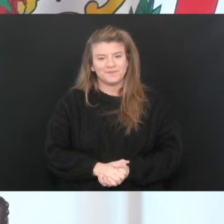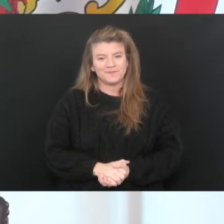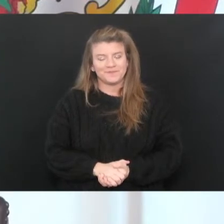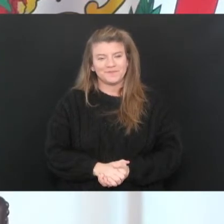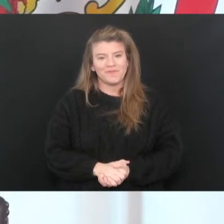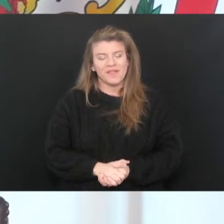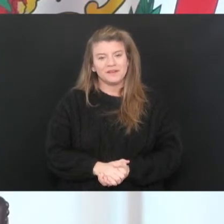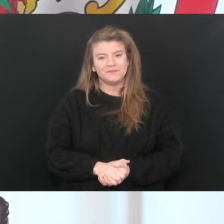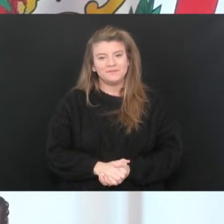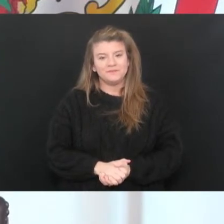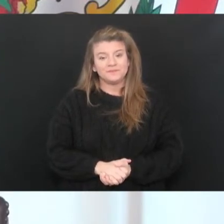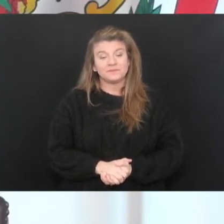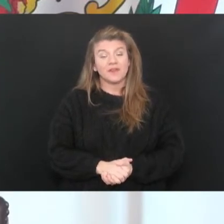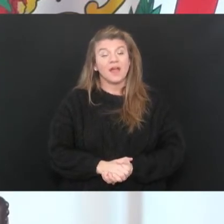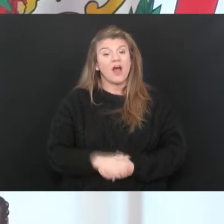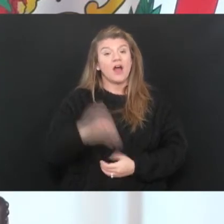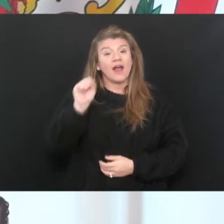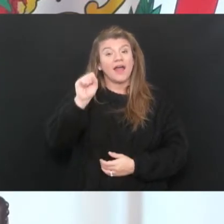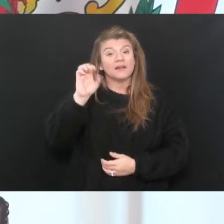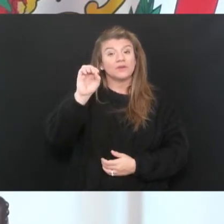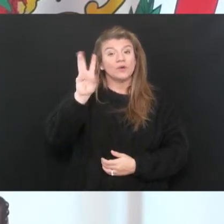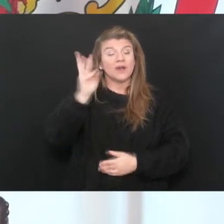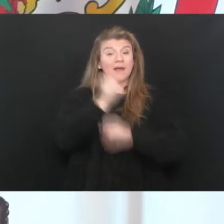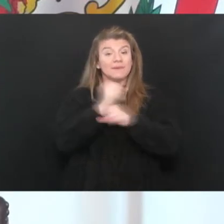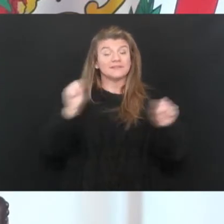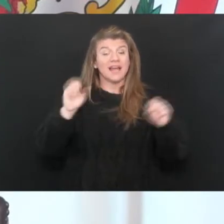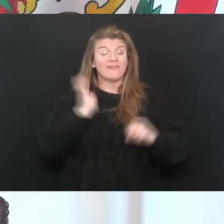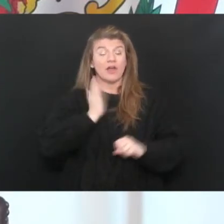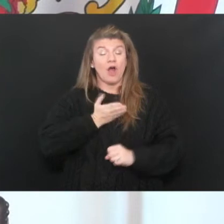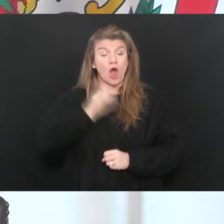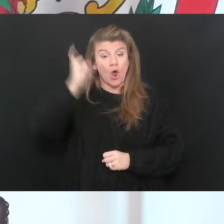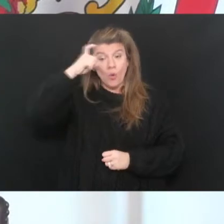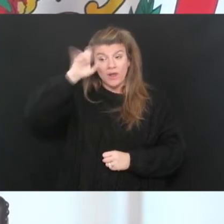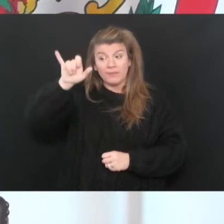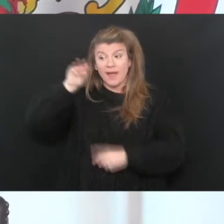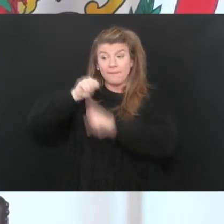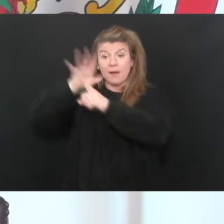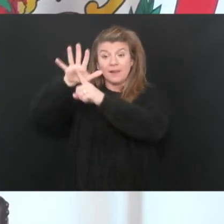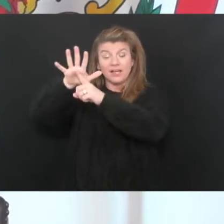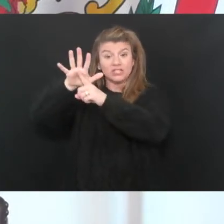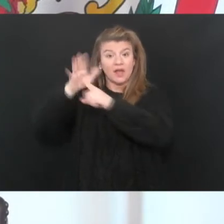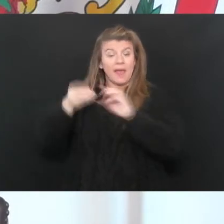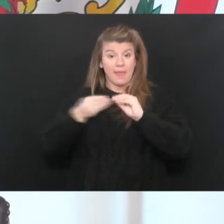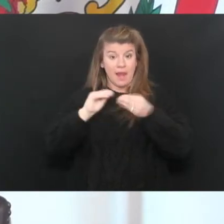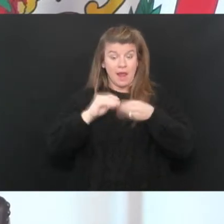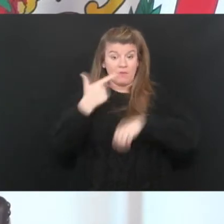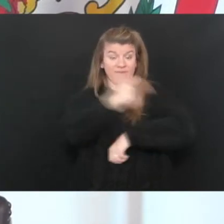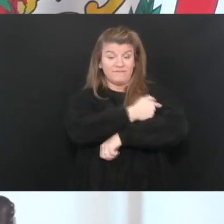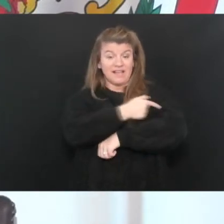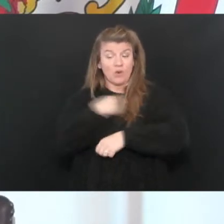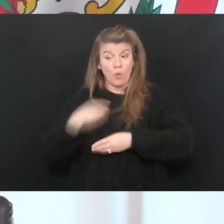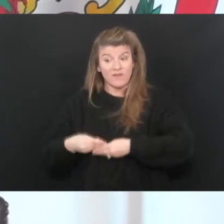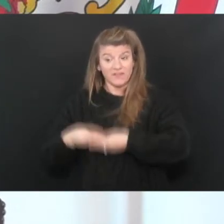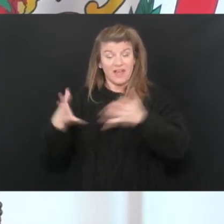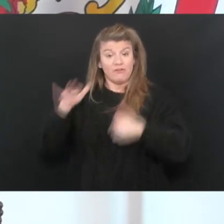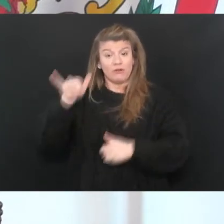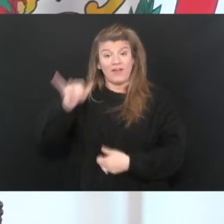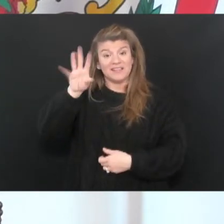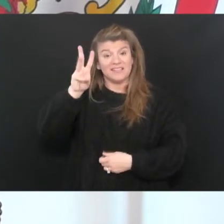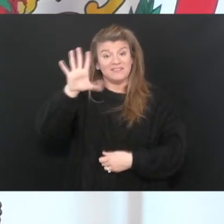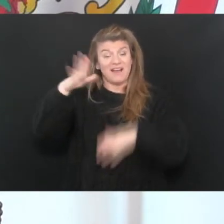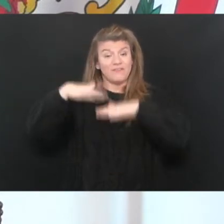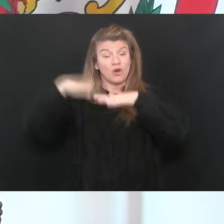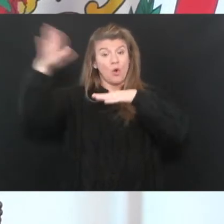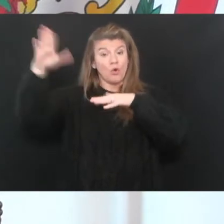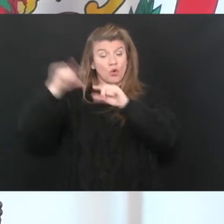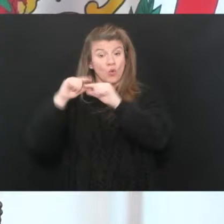From the standpoint of saving our wisdom population, the number of vaccines administered to the 65 and older